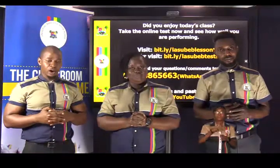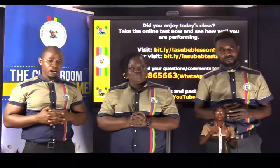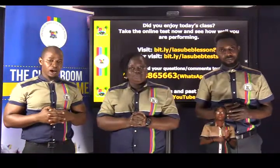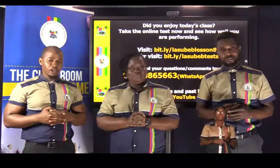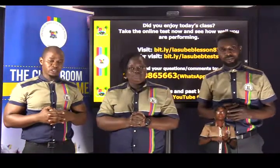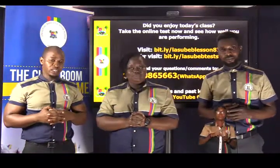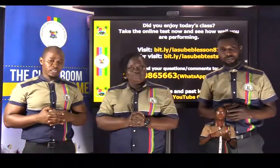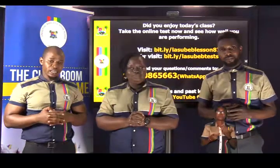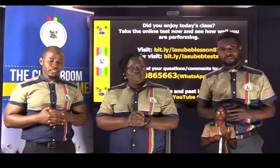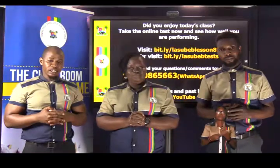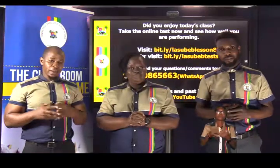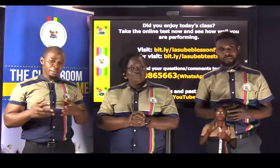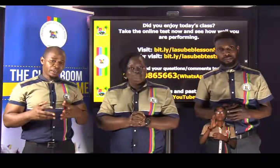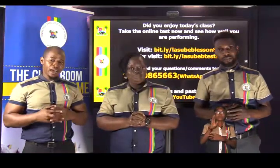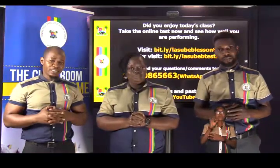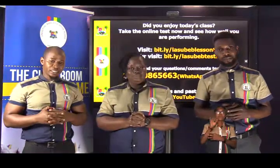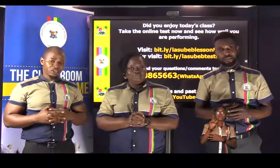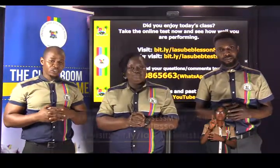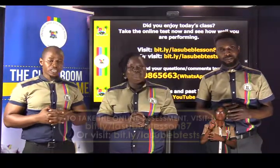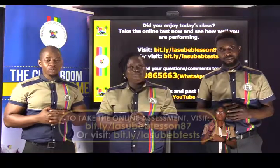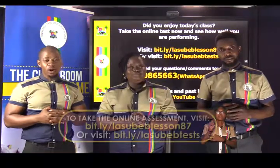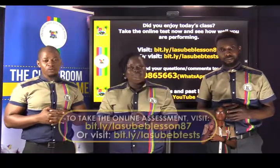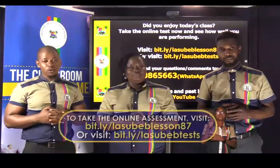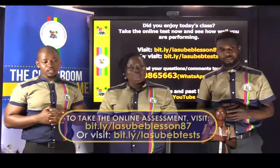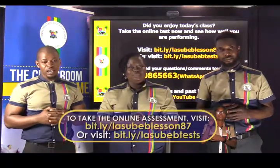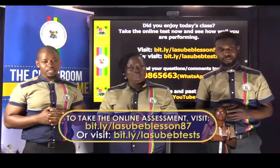assessment using the link